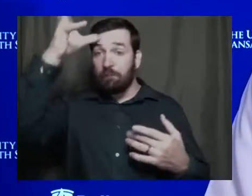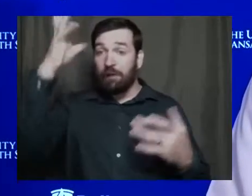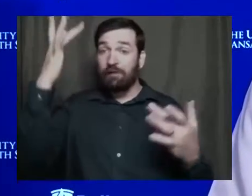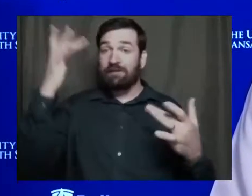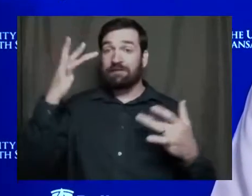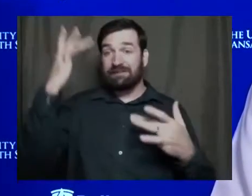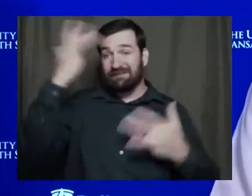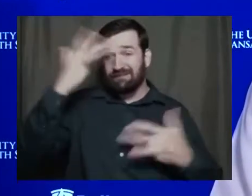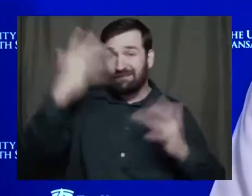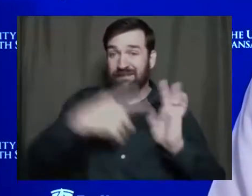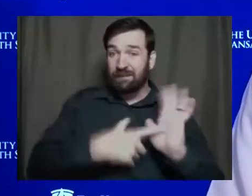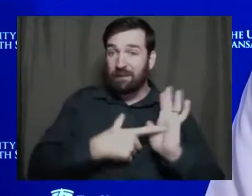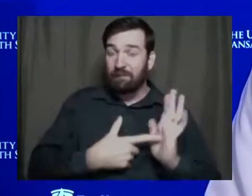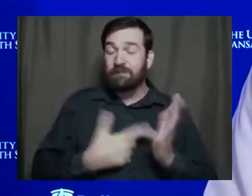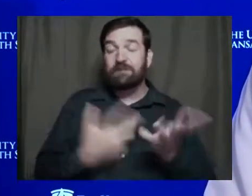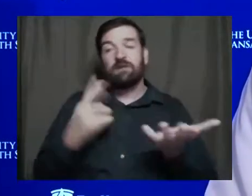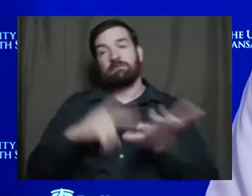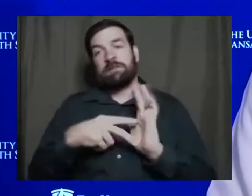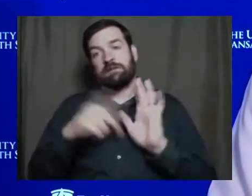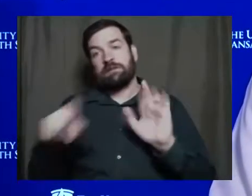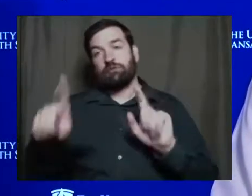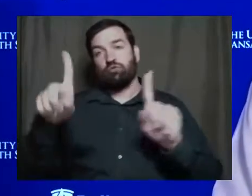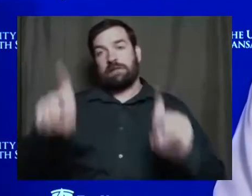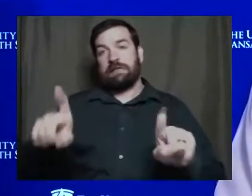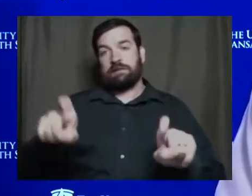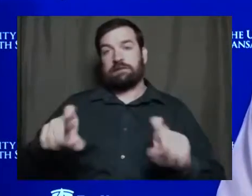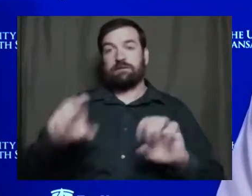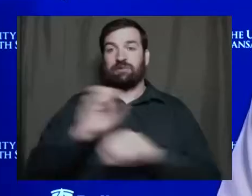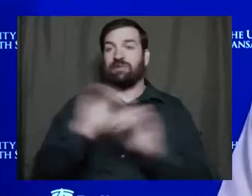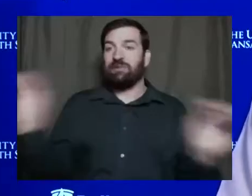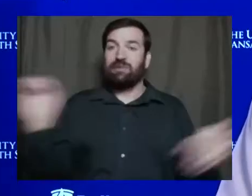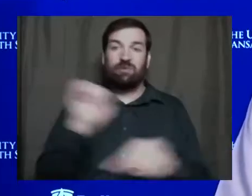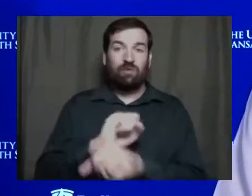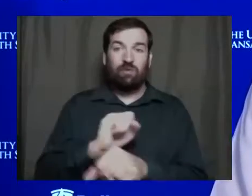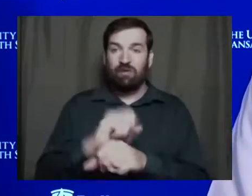be off of work for 10 days. So it keeps everybody home, keeps everybody out